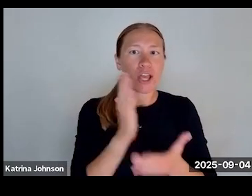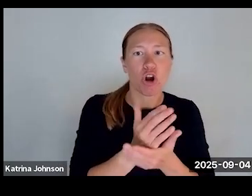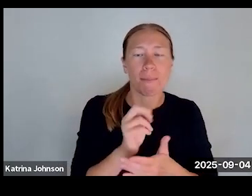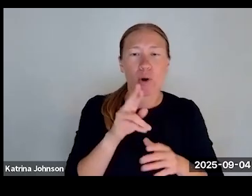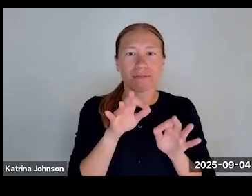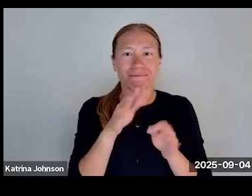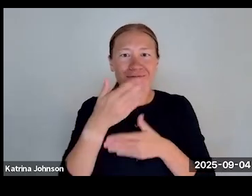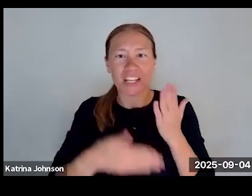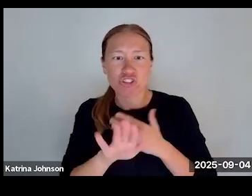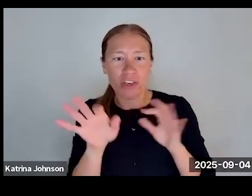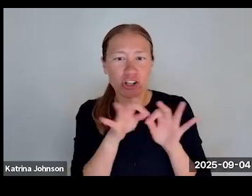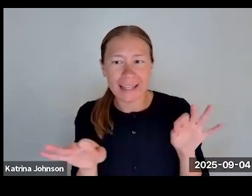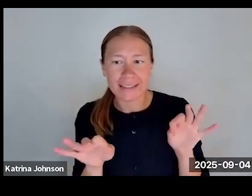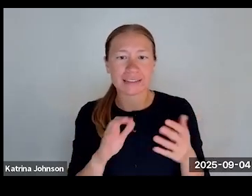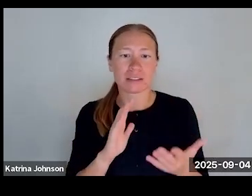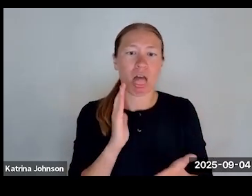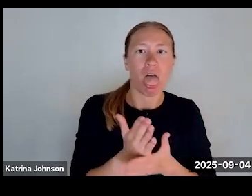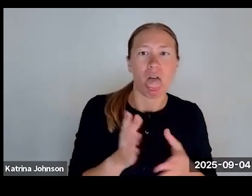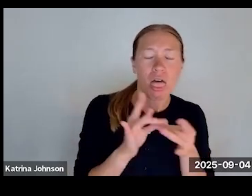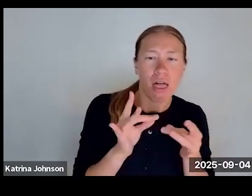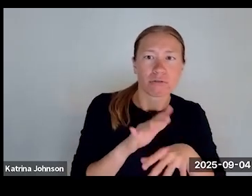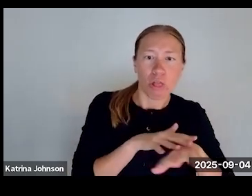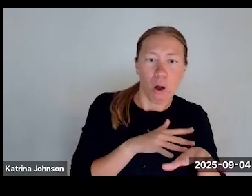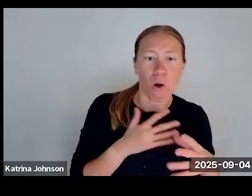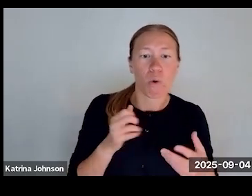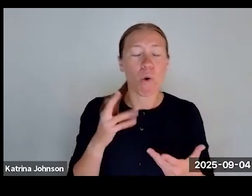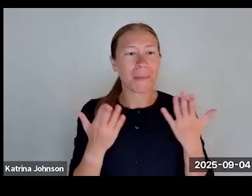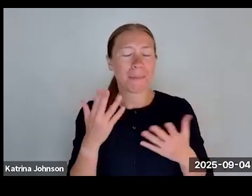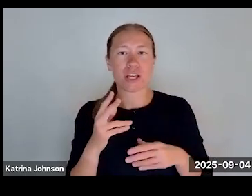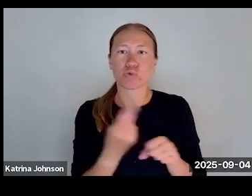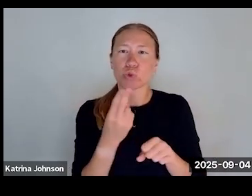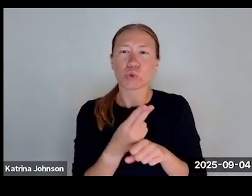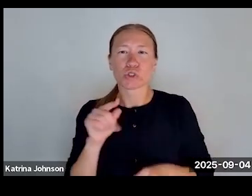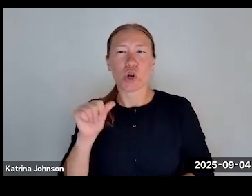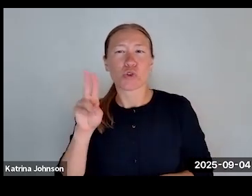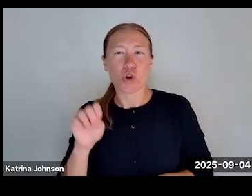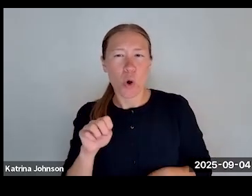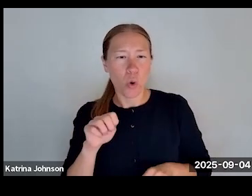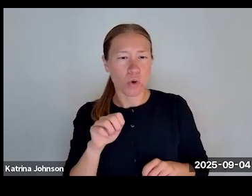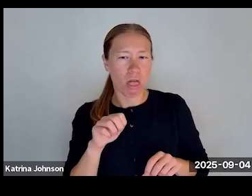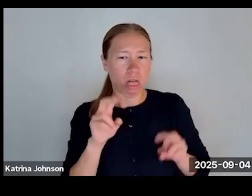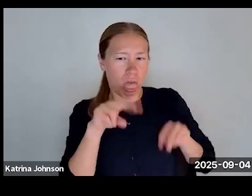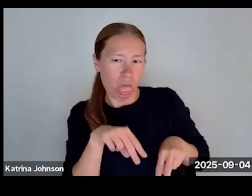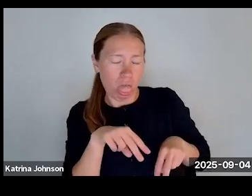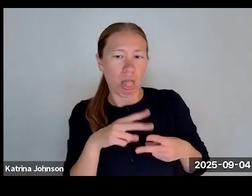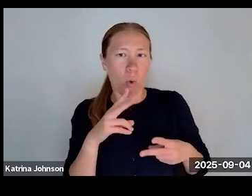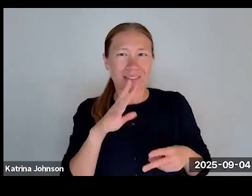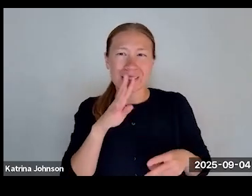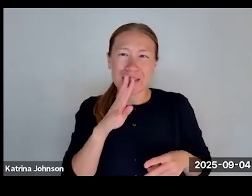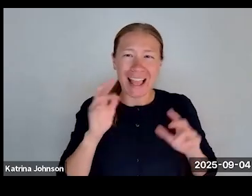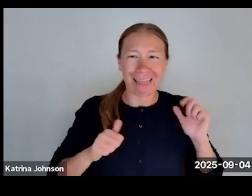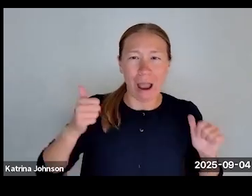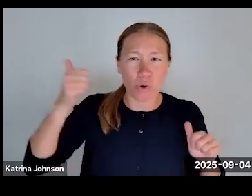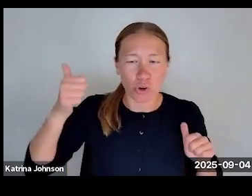use a condescending tone, speaking louder than necessary as if it makes our messages more clear.